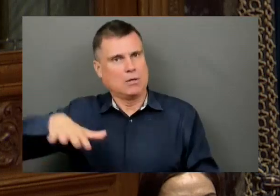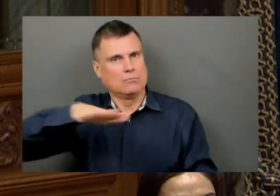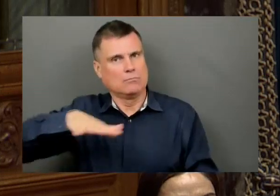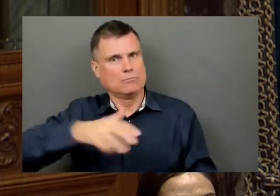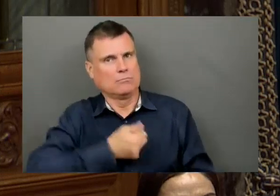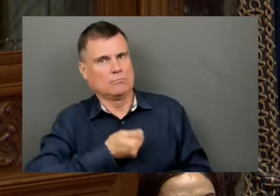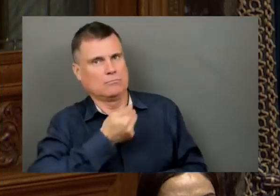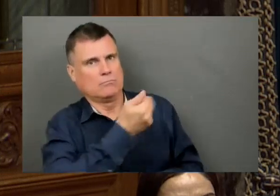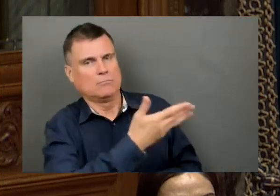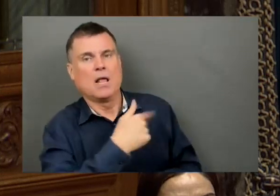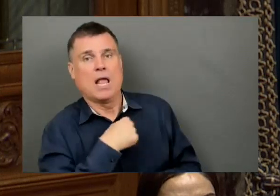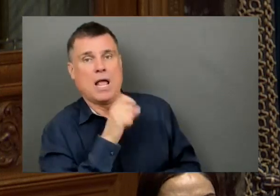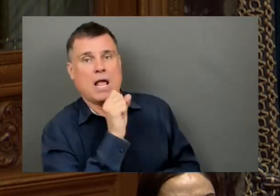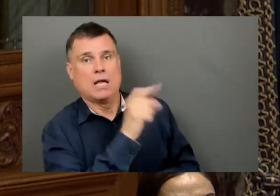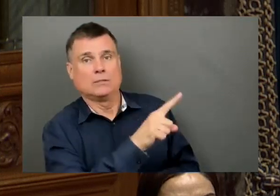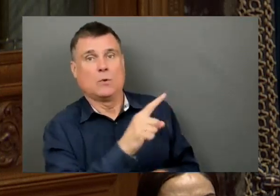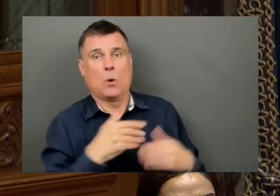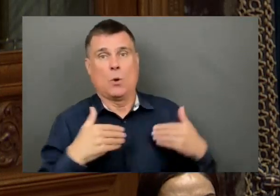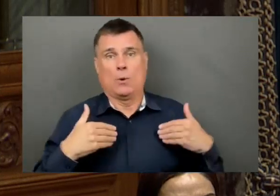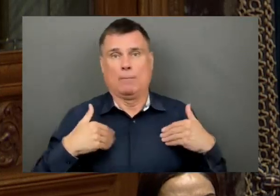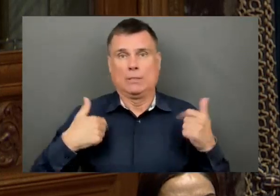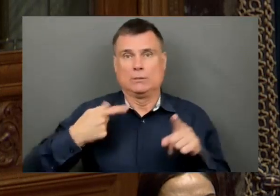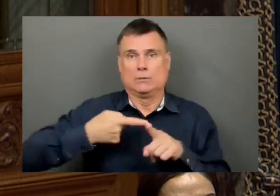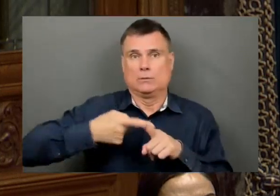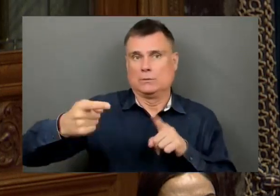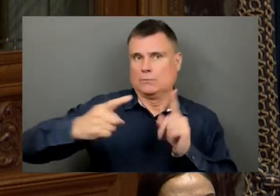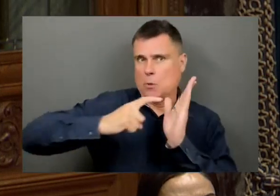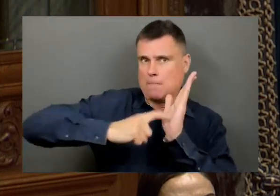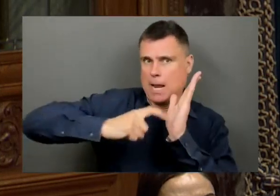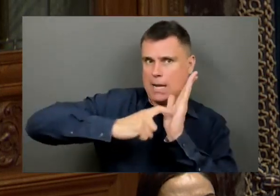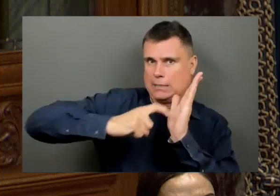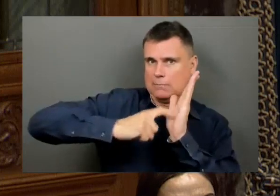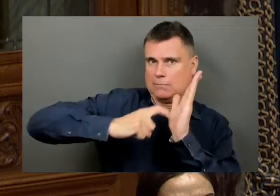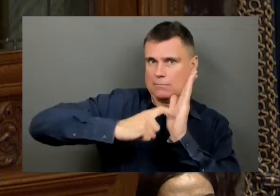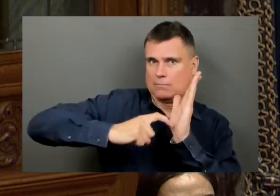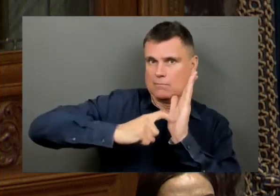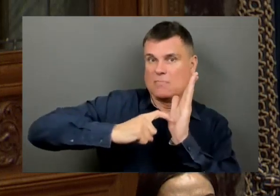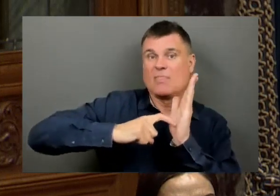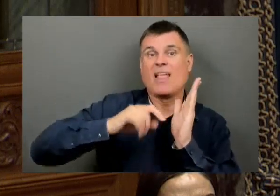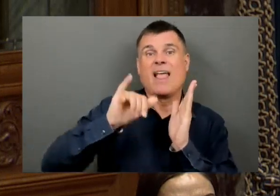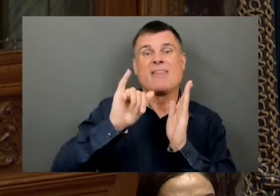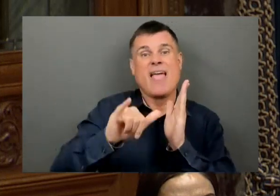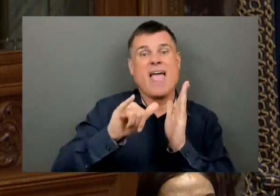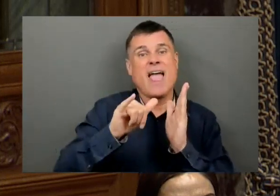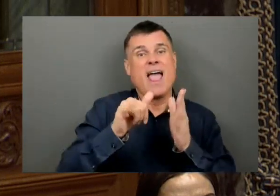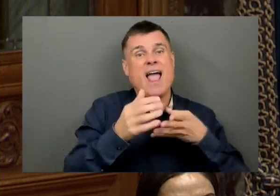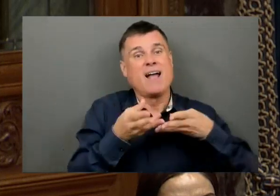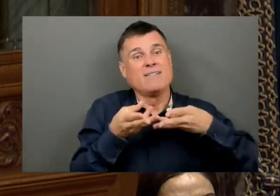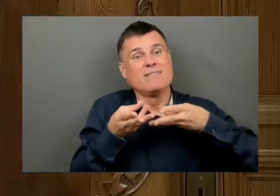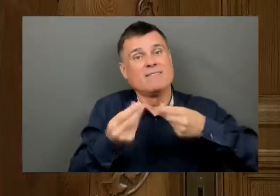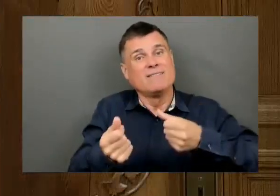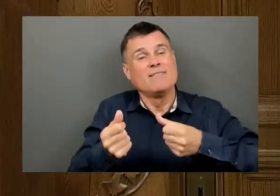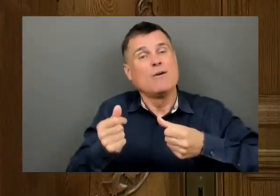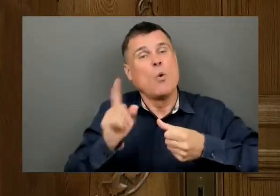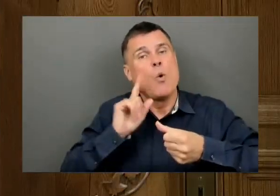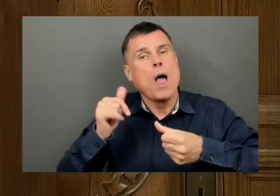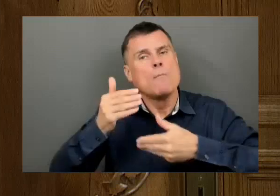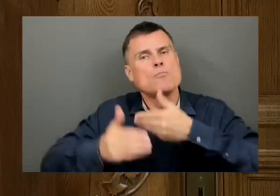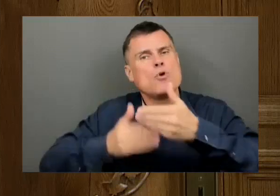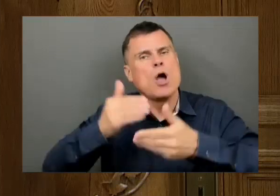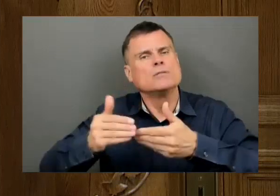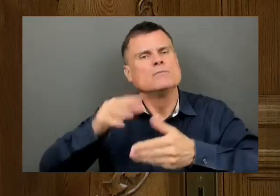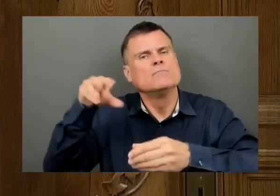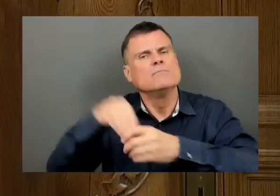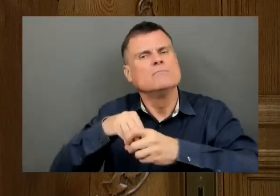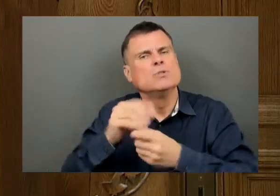alternative streamlined process entail, and will the public have access to the process and the complete findings? Minister of